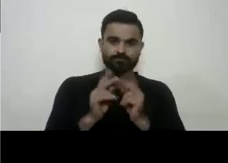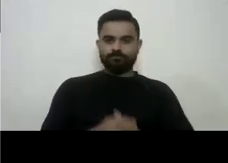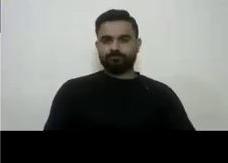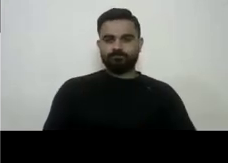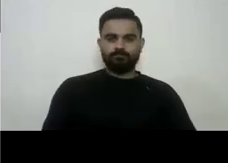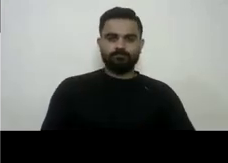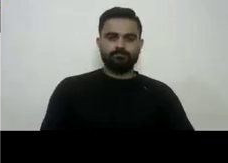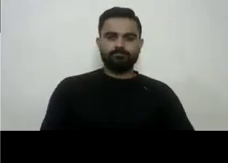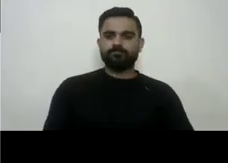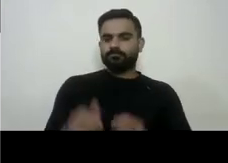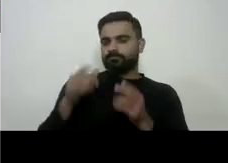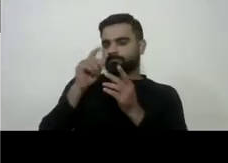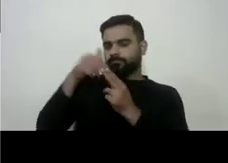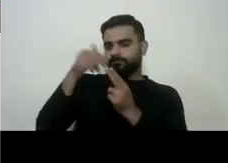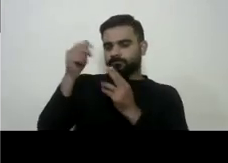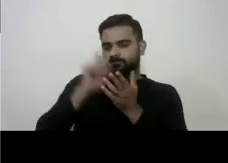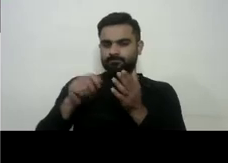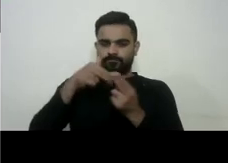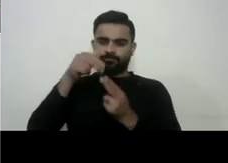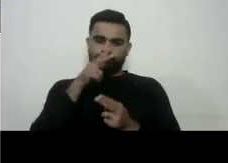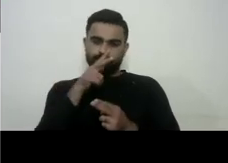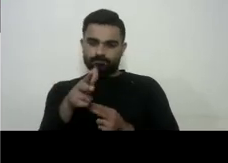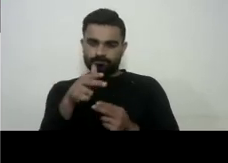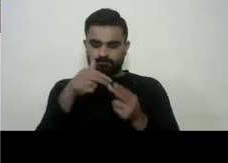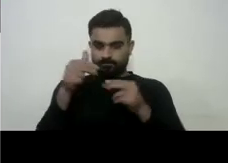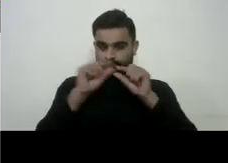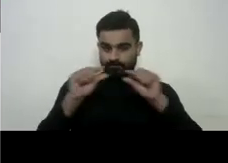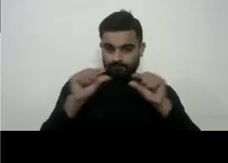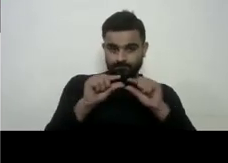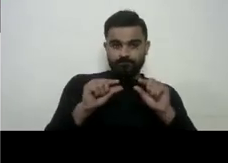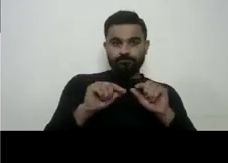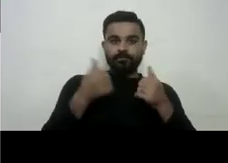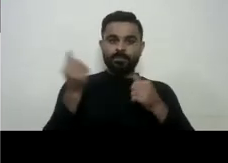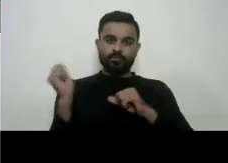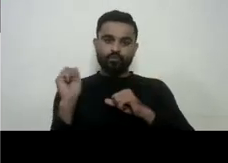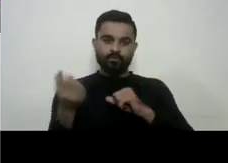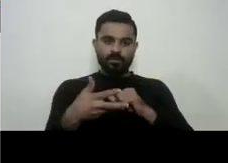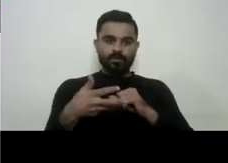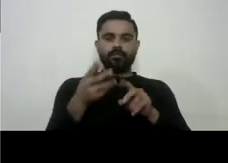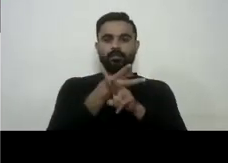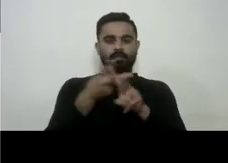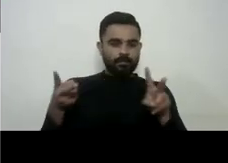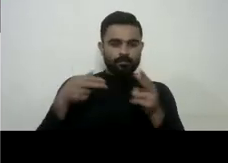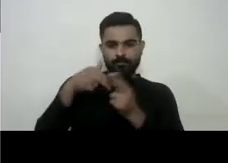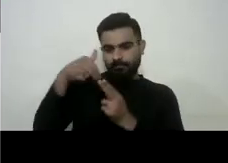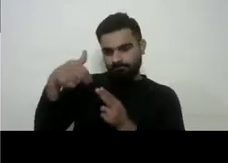random words to build a plot. Good. Energy saving Ludo games, story writing, storytelling, and